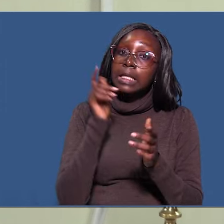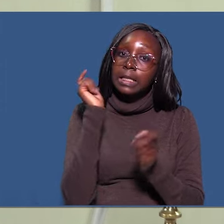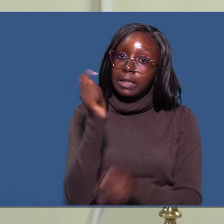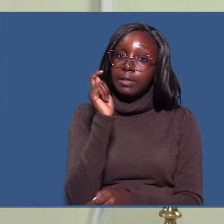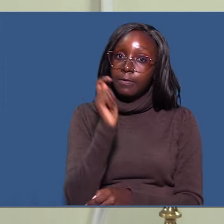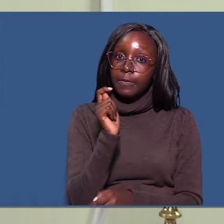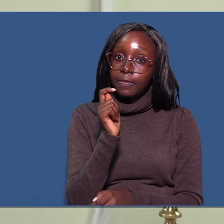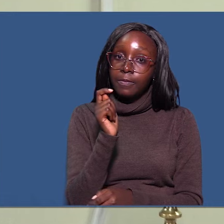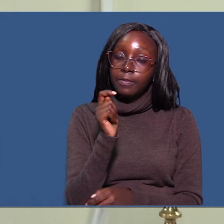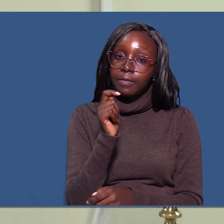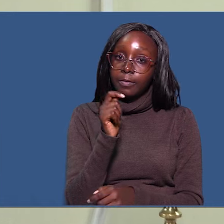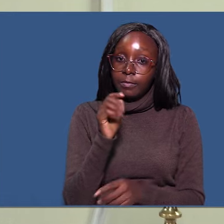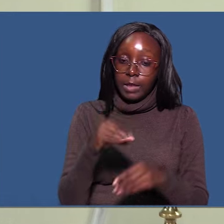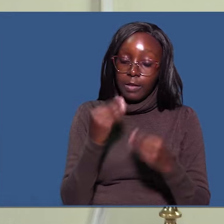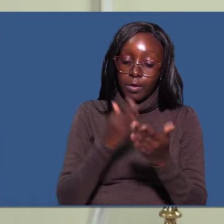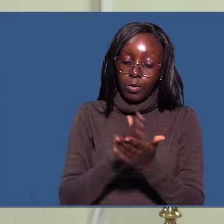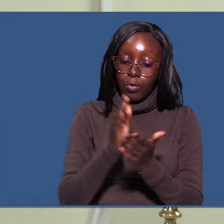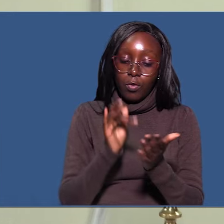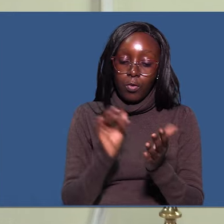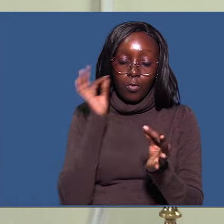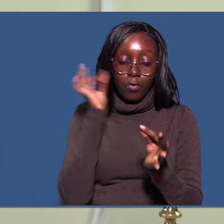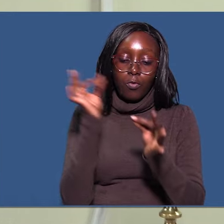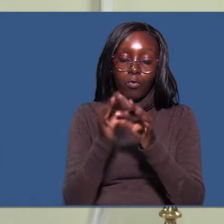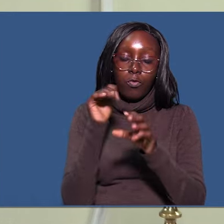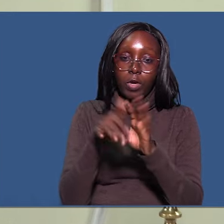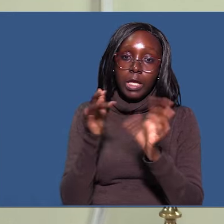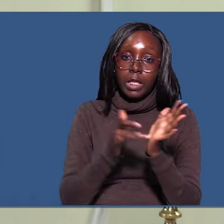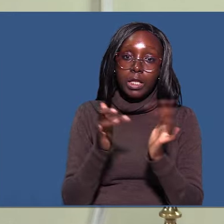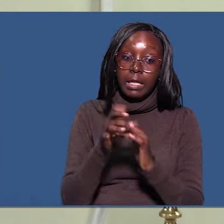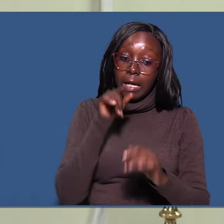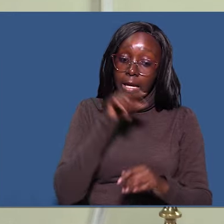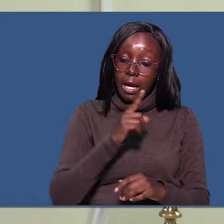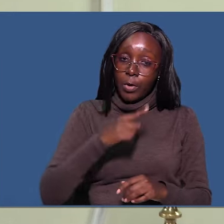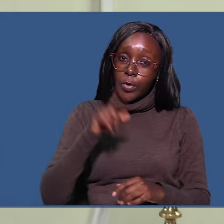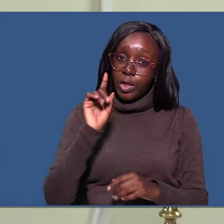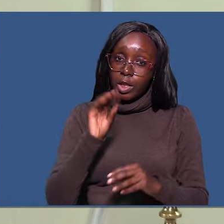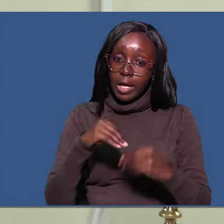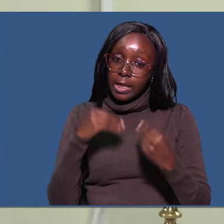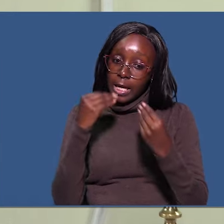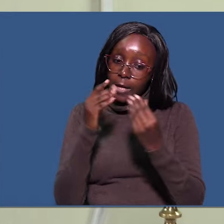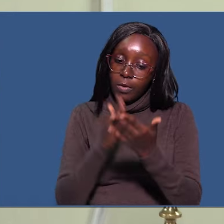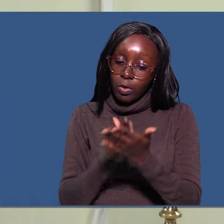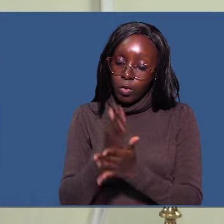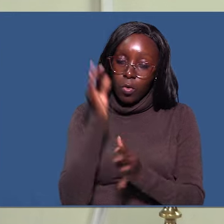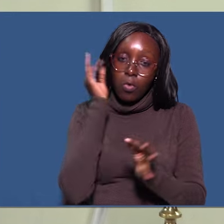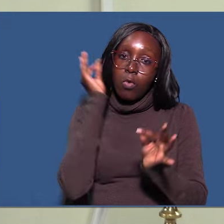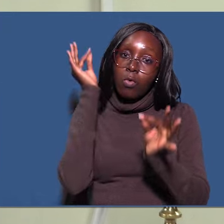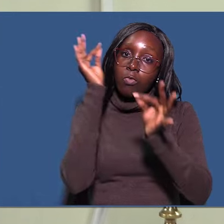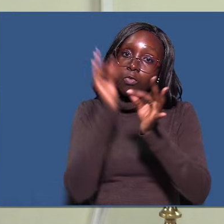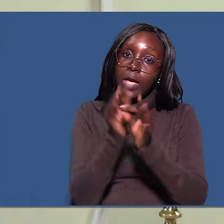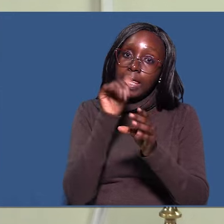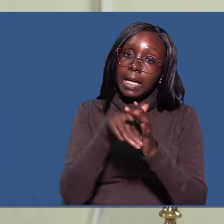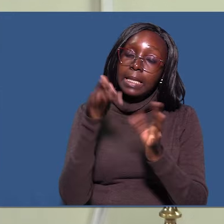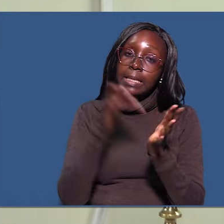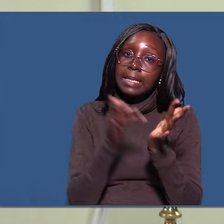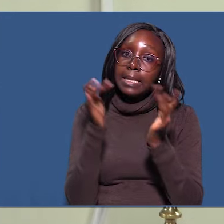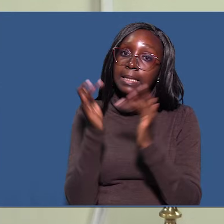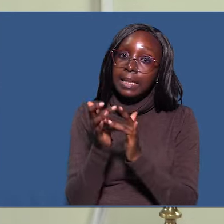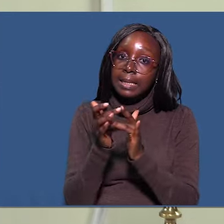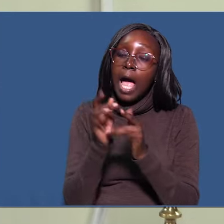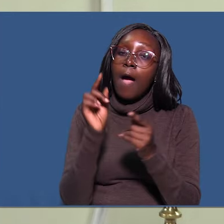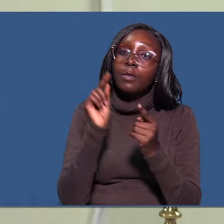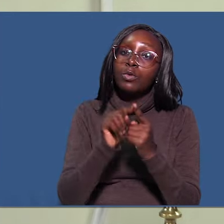faith in Jesus. I want to repeat that. This righteousness is given through faith in Jesus Christ